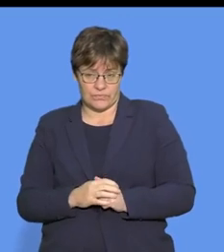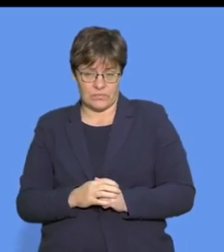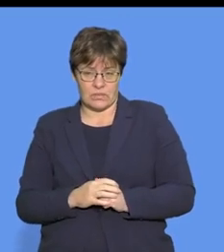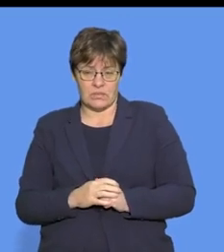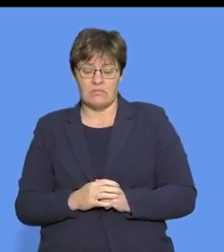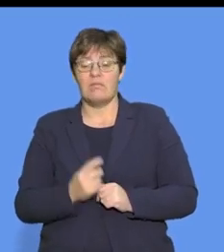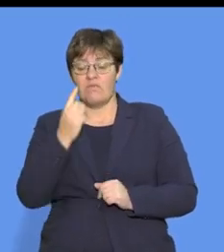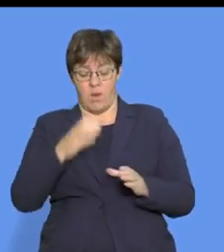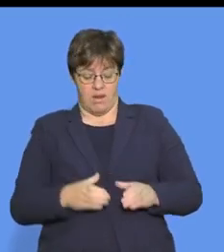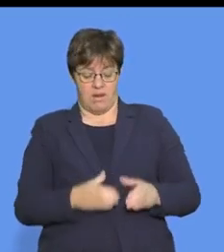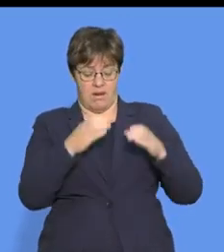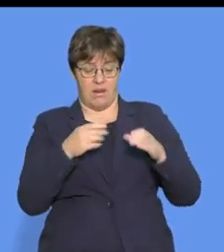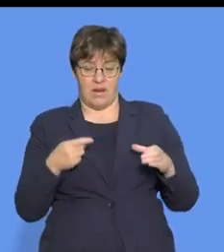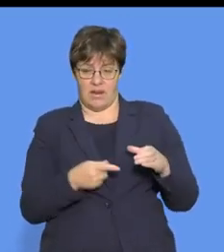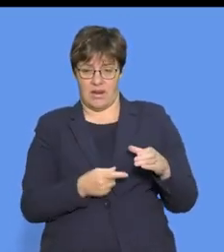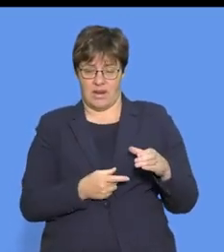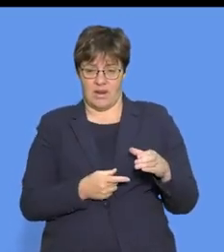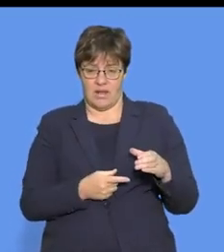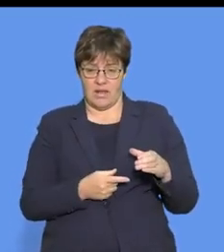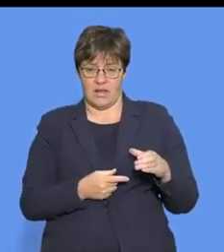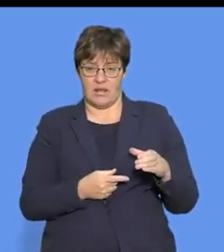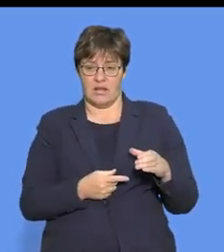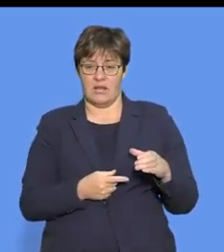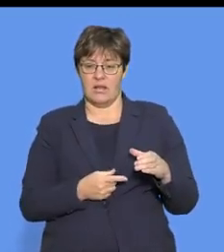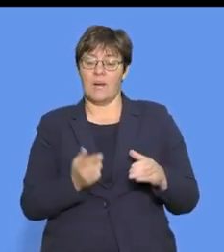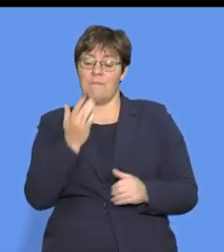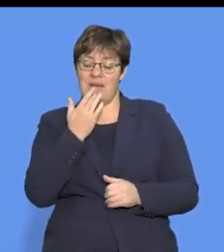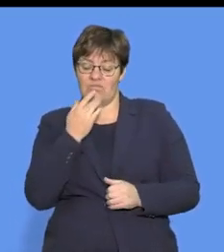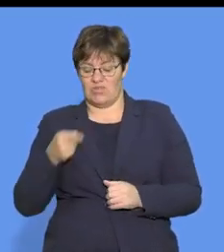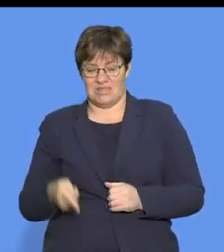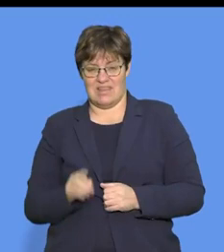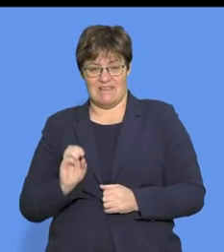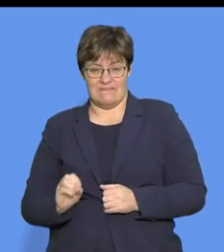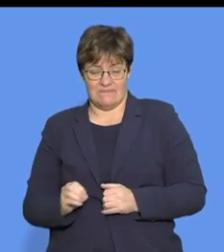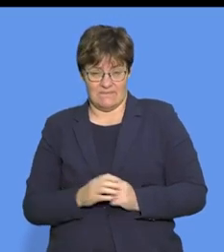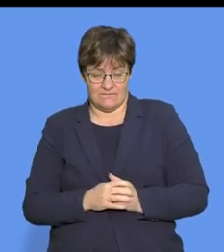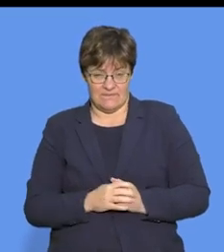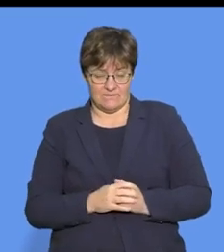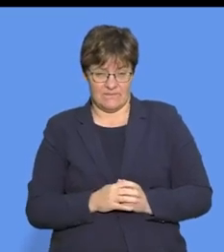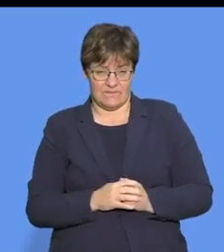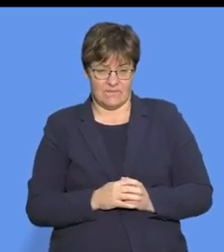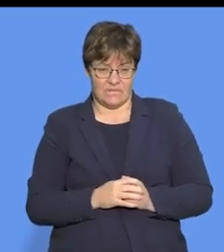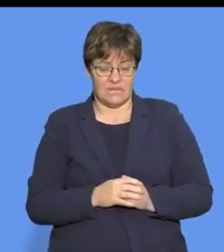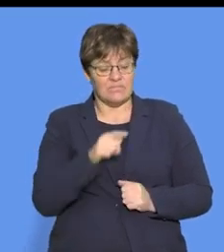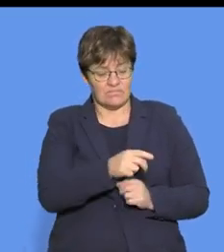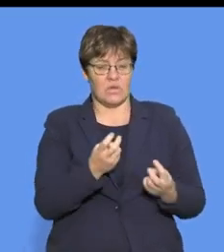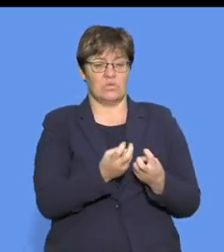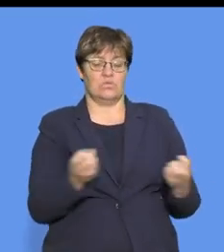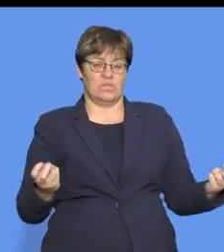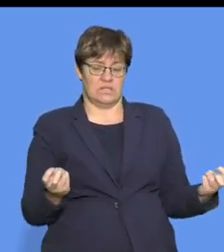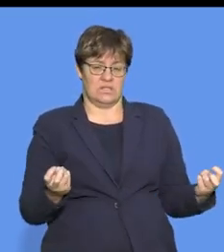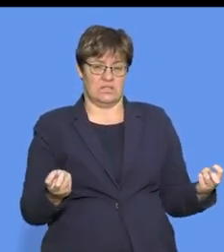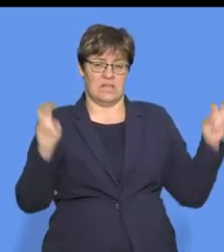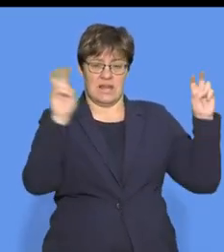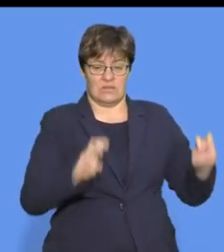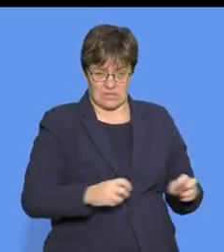see there's one container, and here's the key difference. There's a battery. This is the